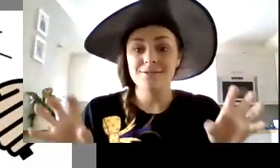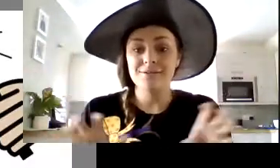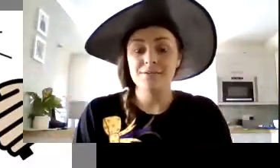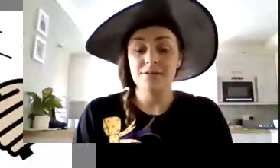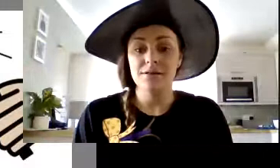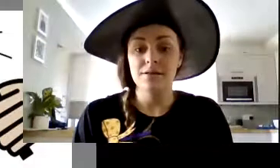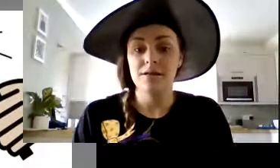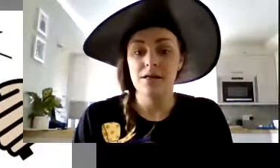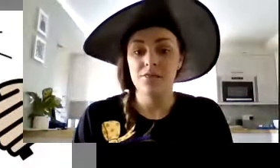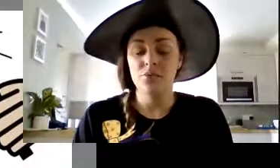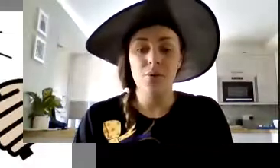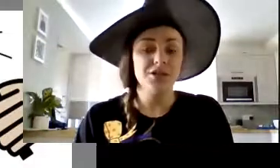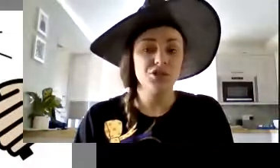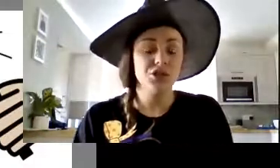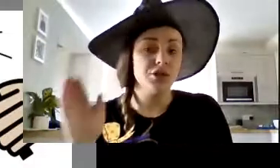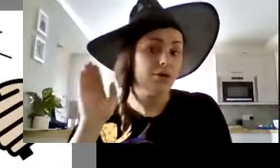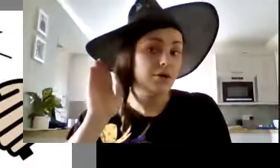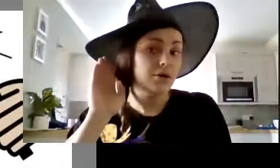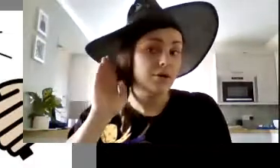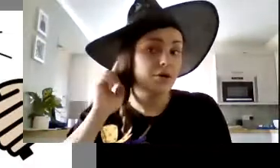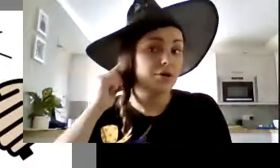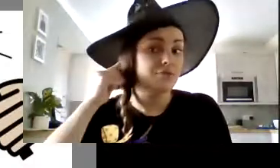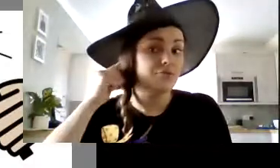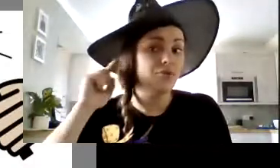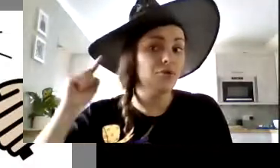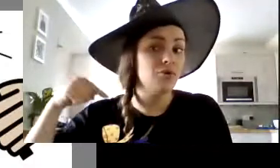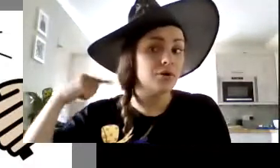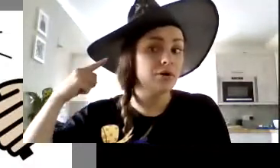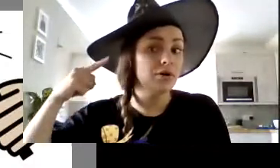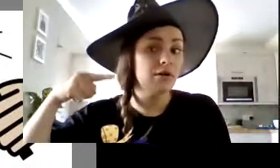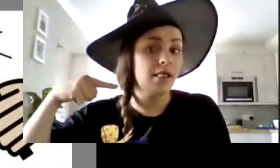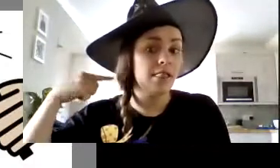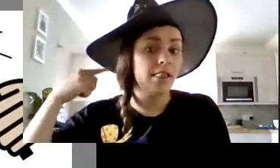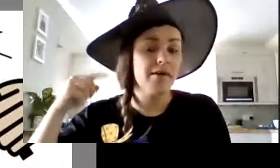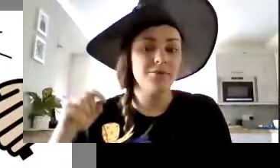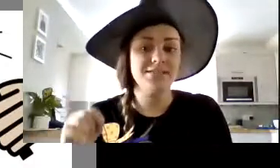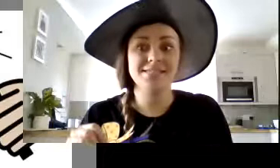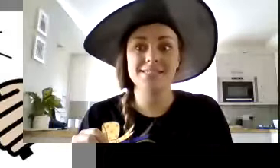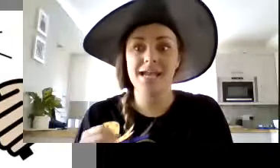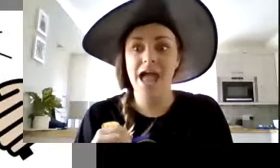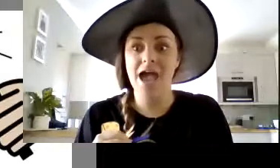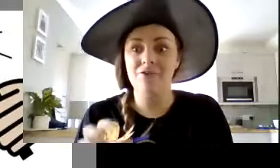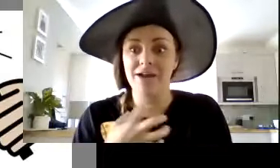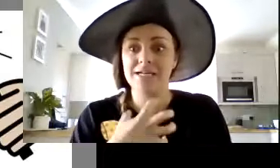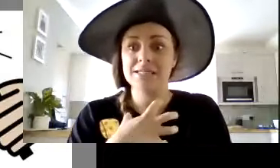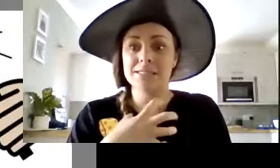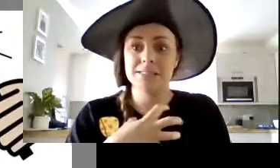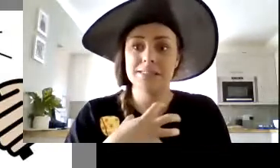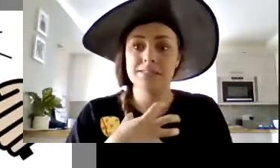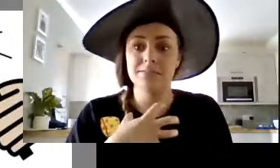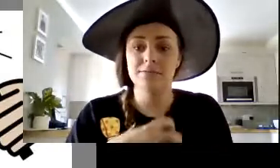cloud. The witch heard a roar that was scary